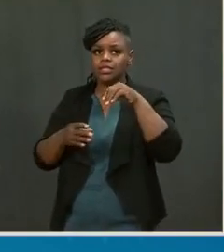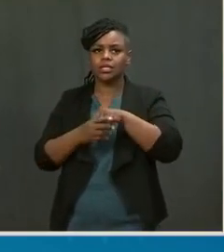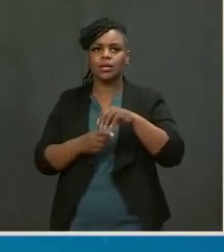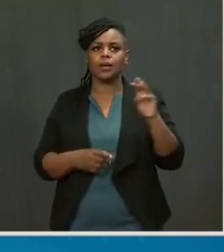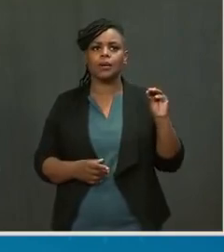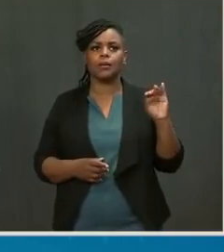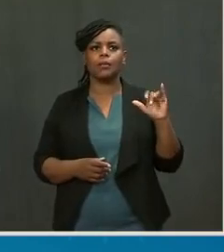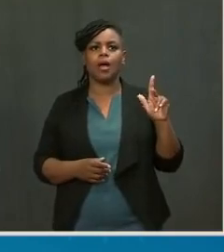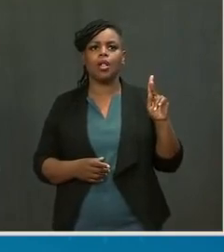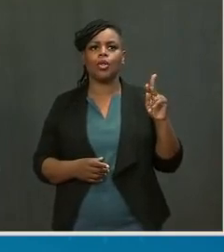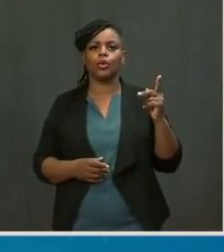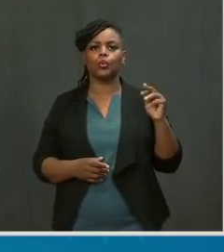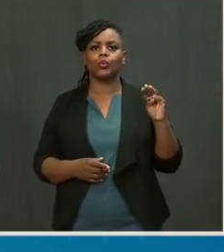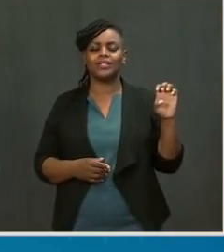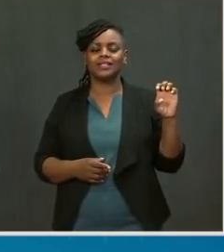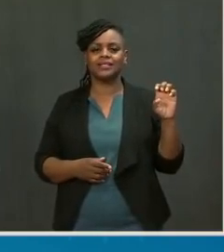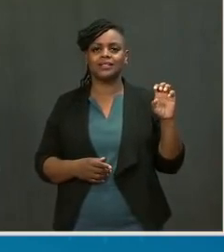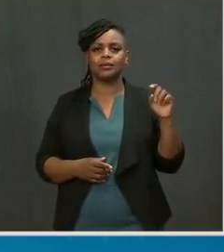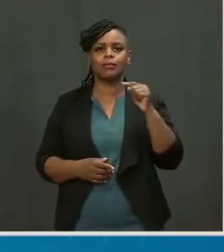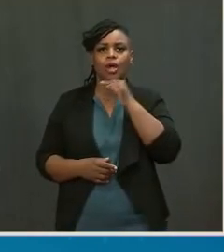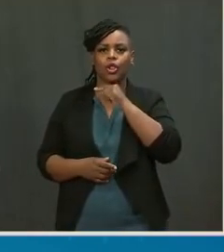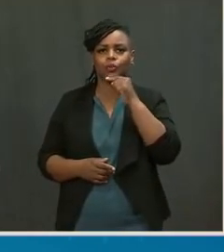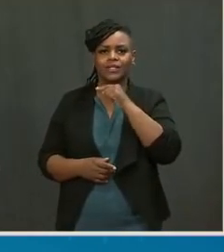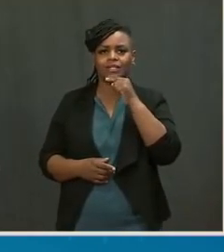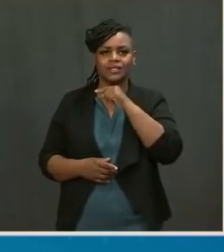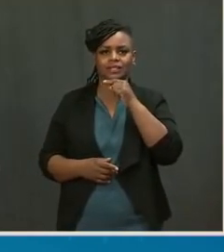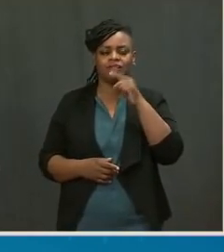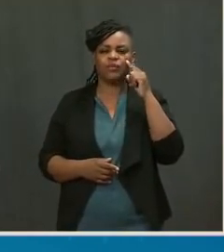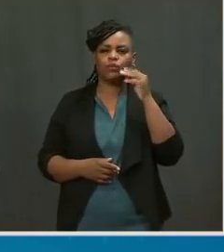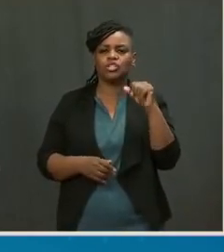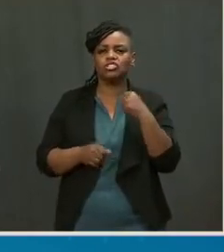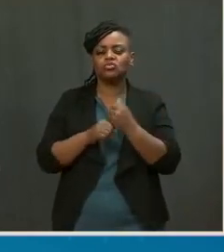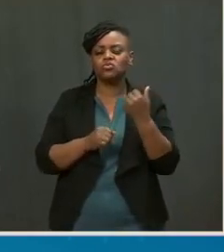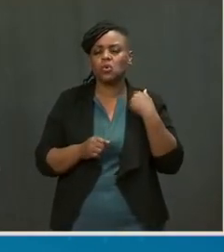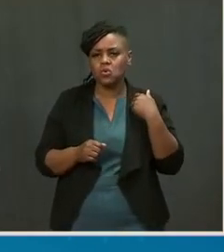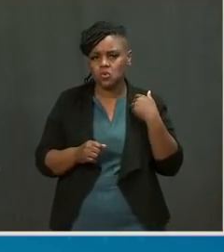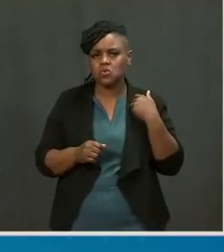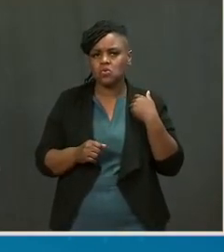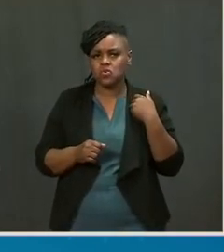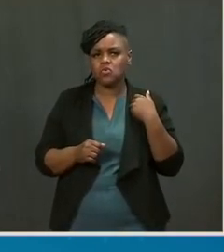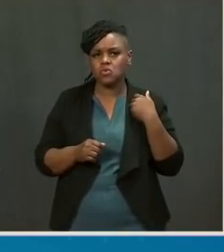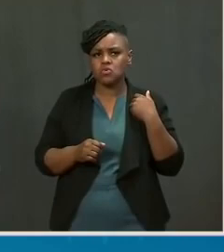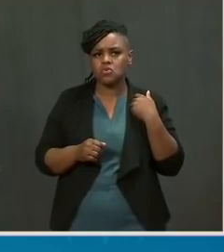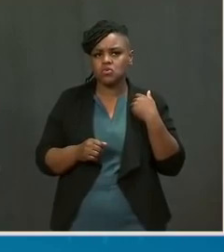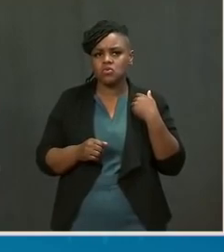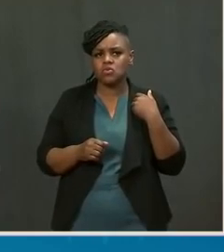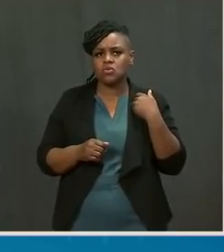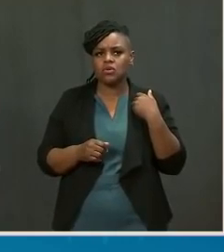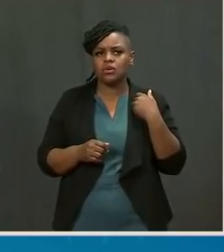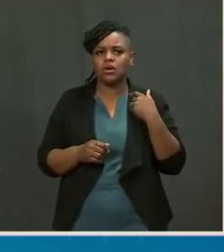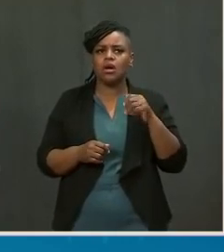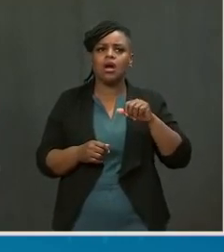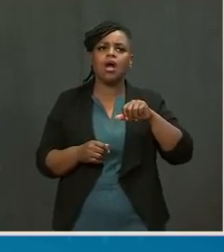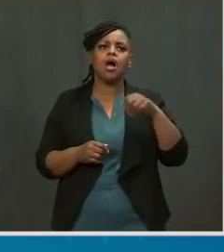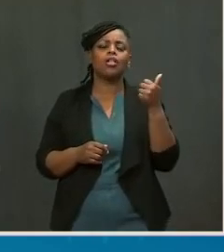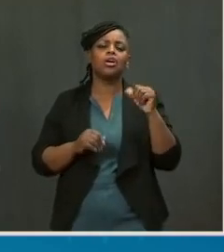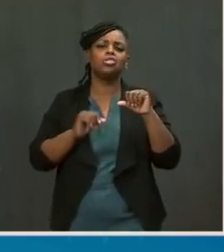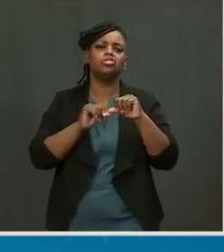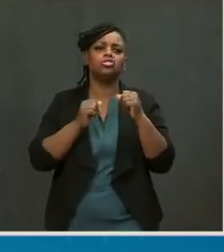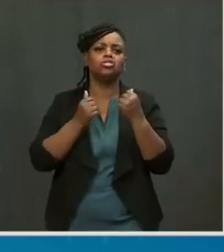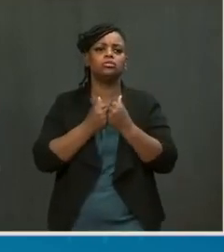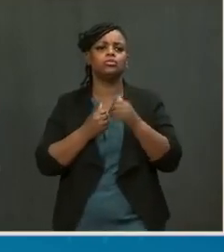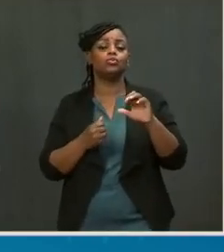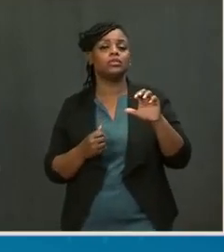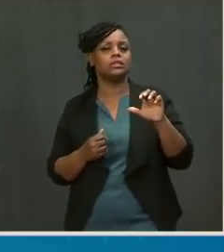year ago, a local 494, IBEW, that is doing similar work. But the work that is happening